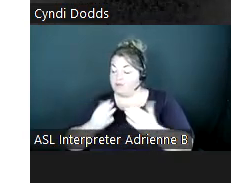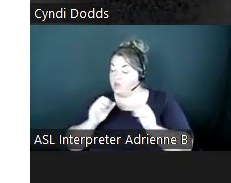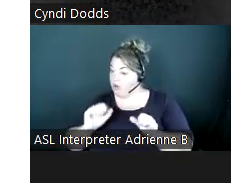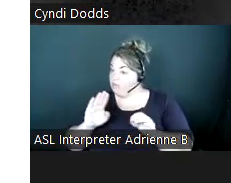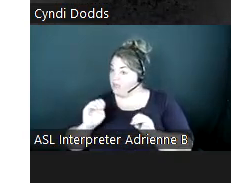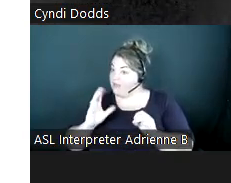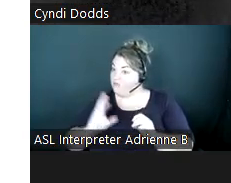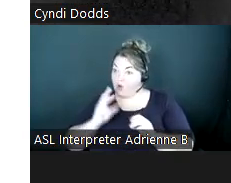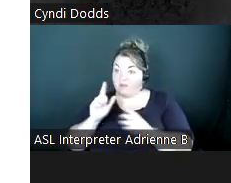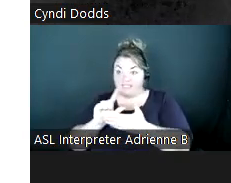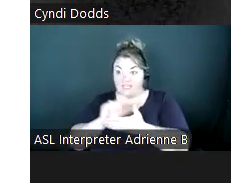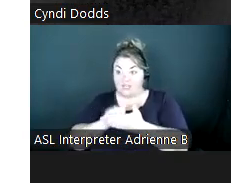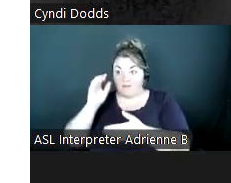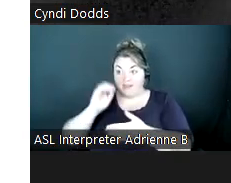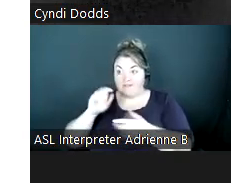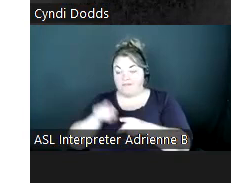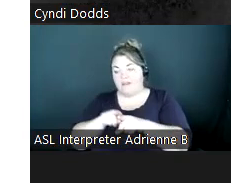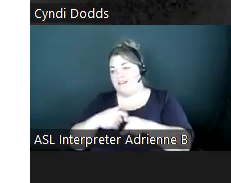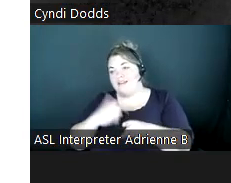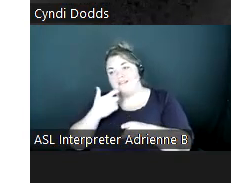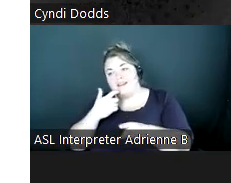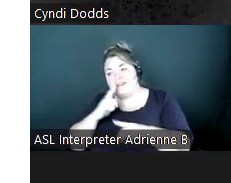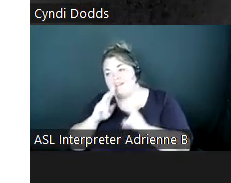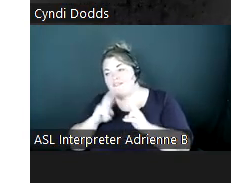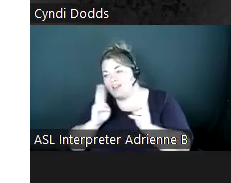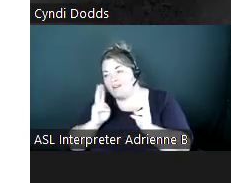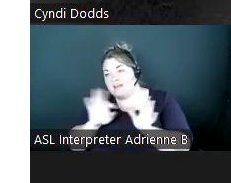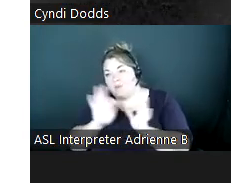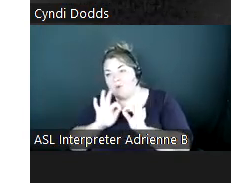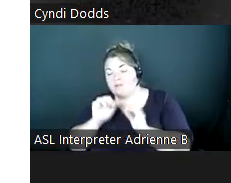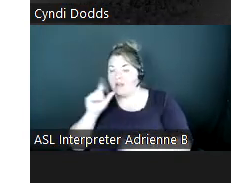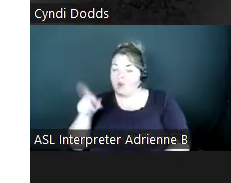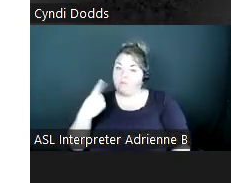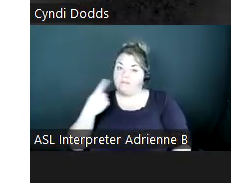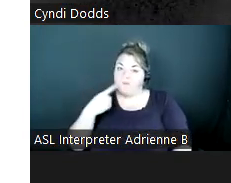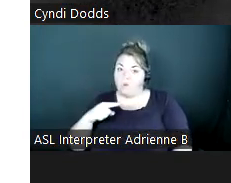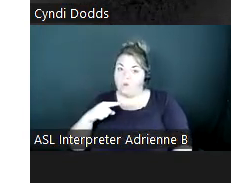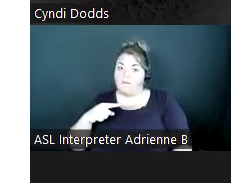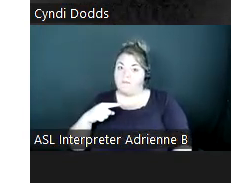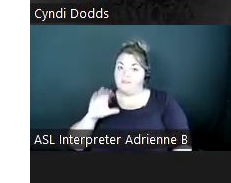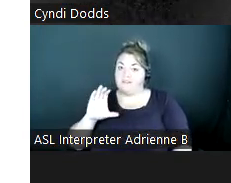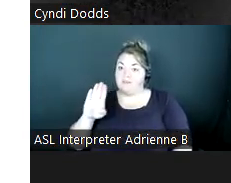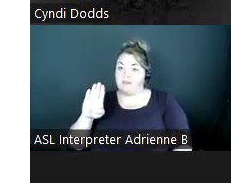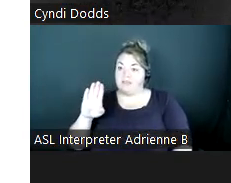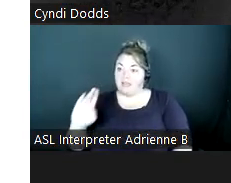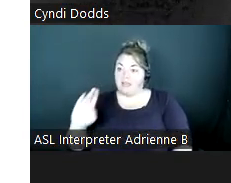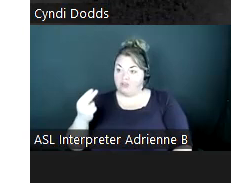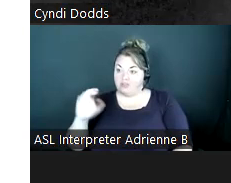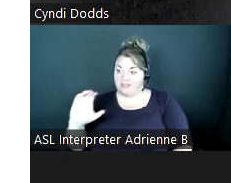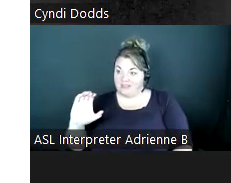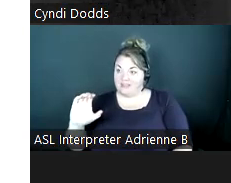legal opinion. I mean, as I said, it's very important not only for CBHC members, but